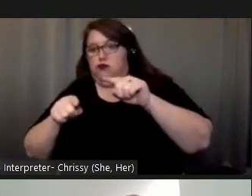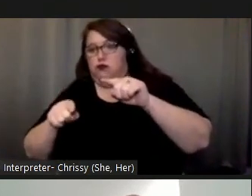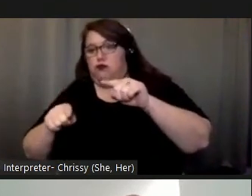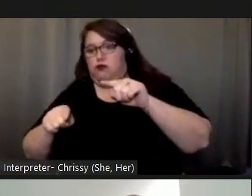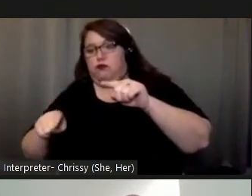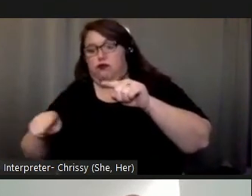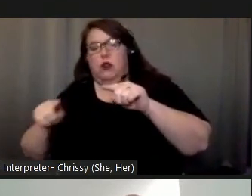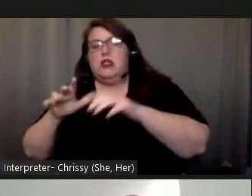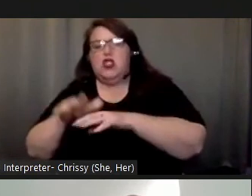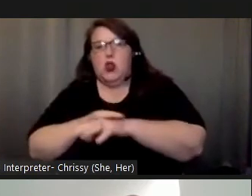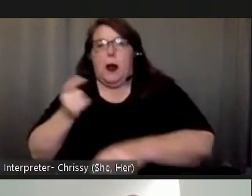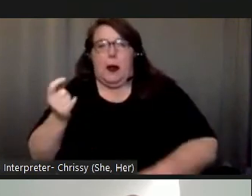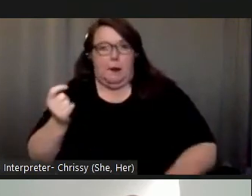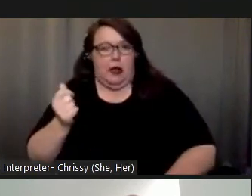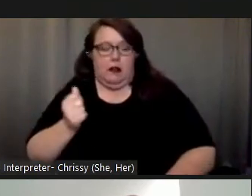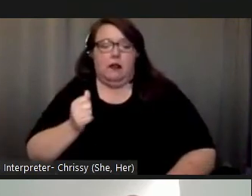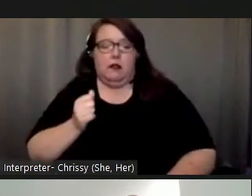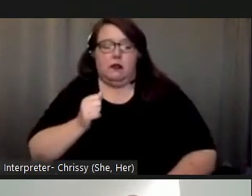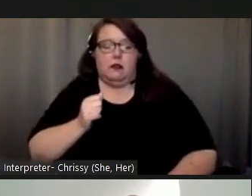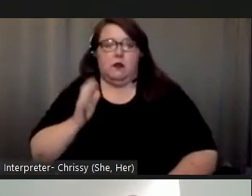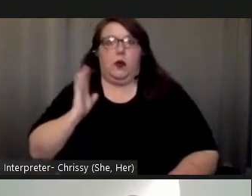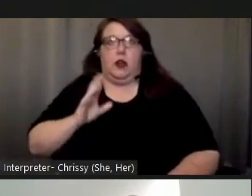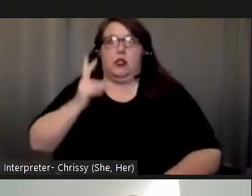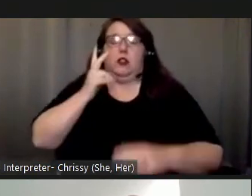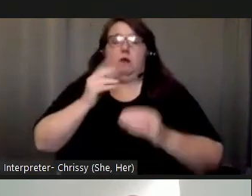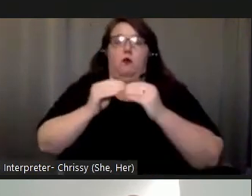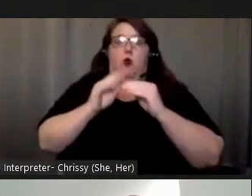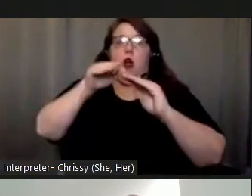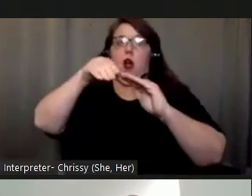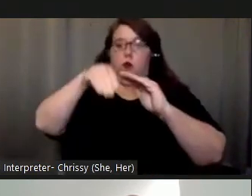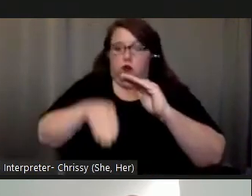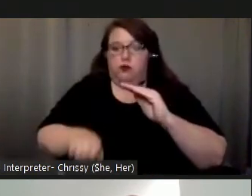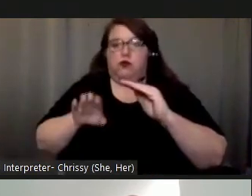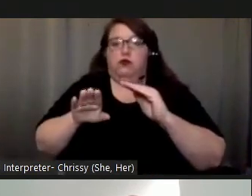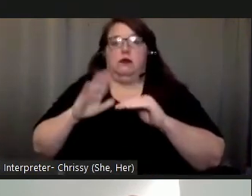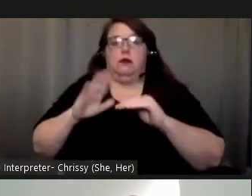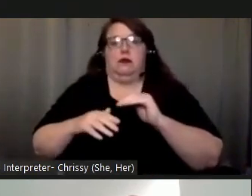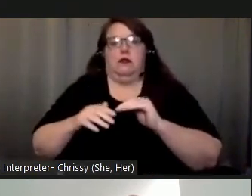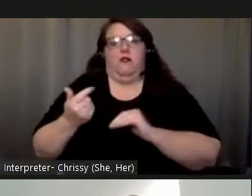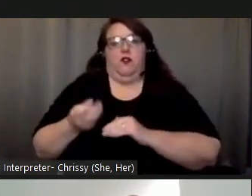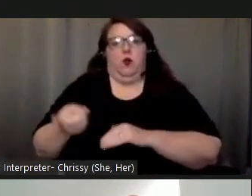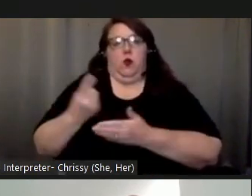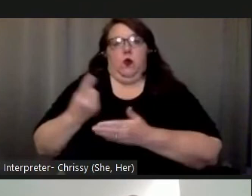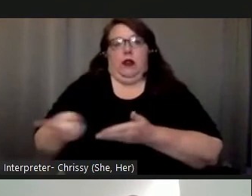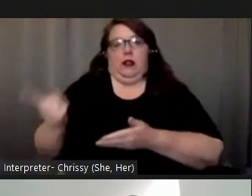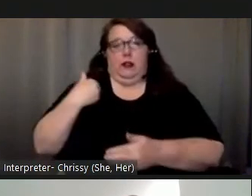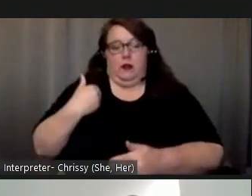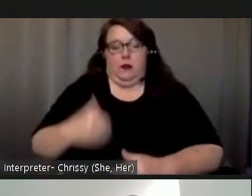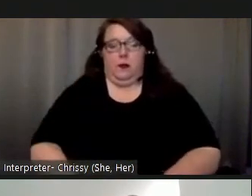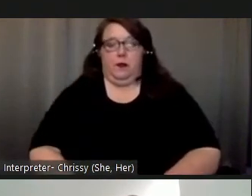bit less of a steep downward trend than we had been seeing several weeks ago. Next slide.